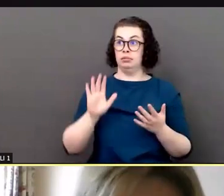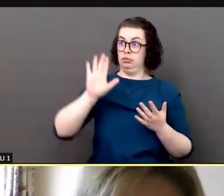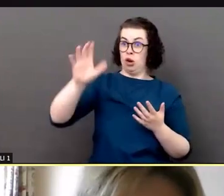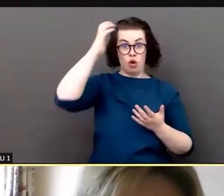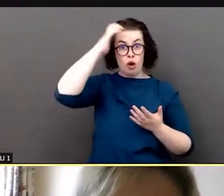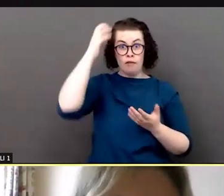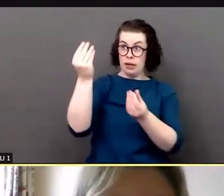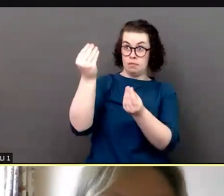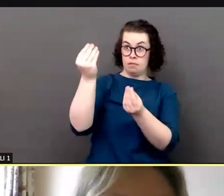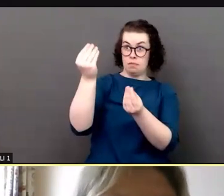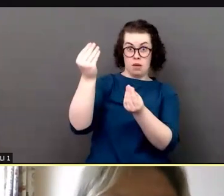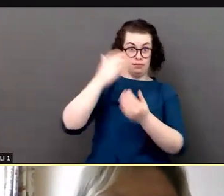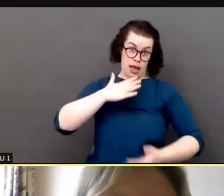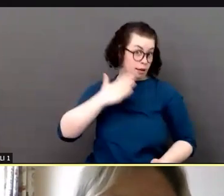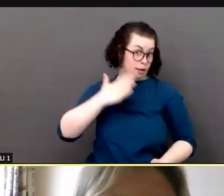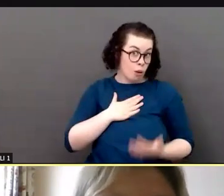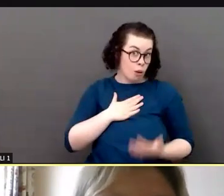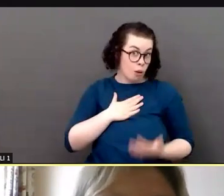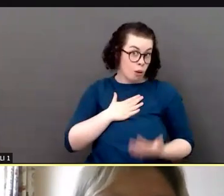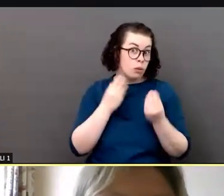money, is used to best